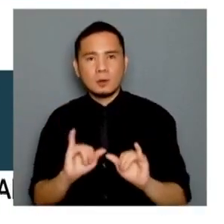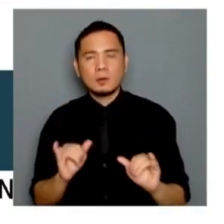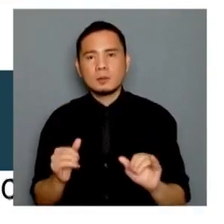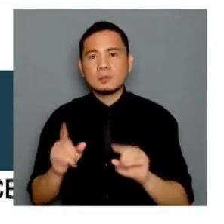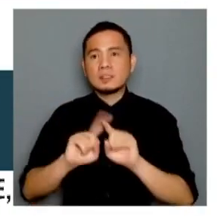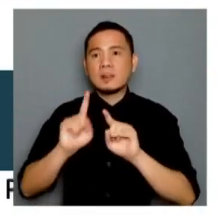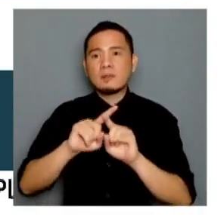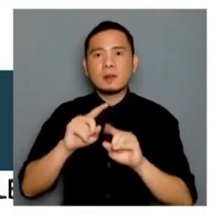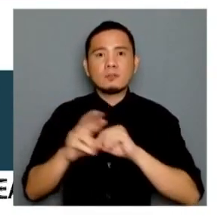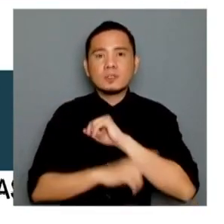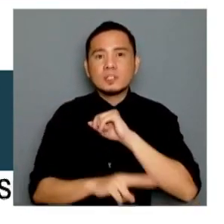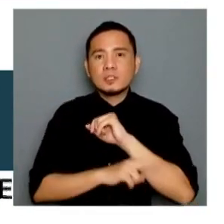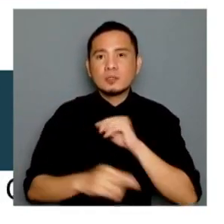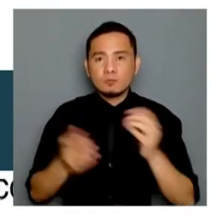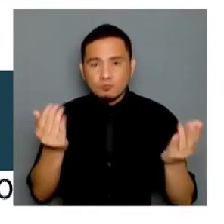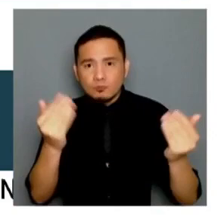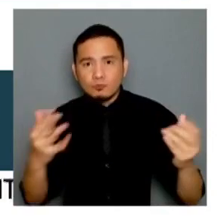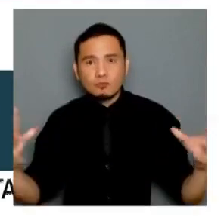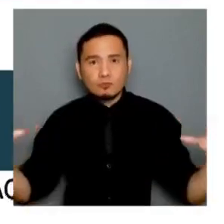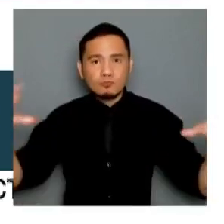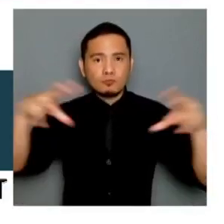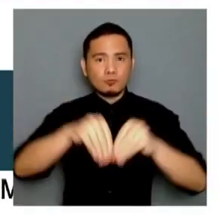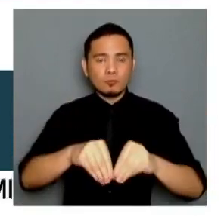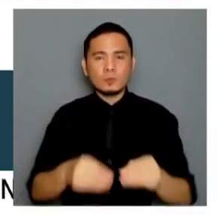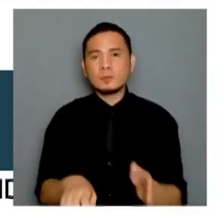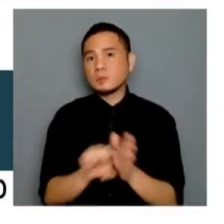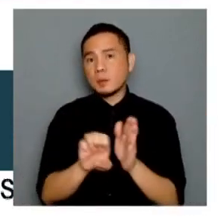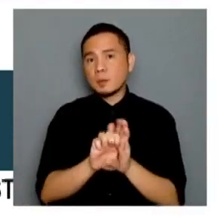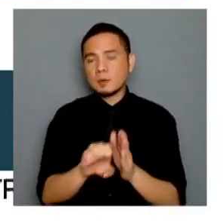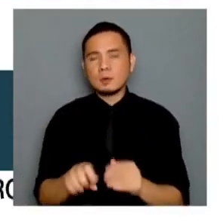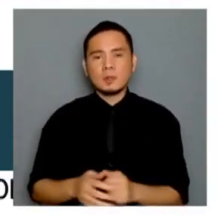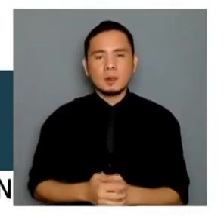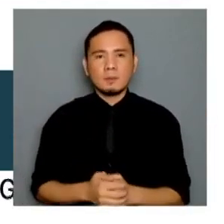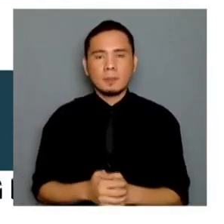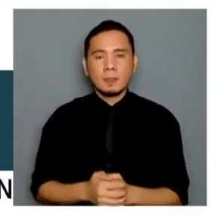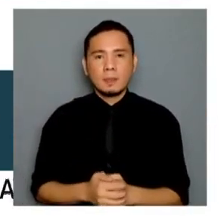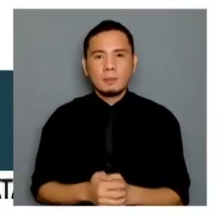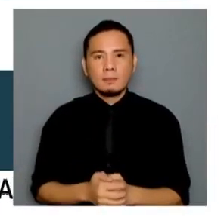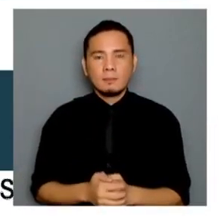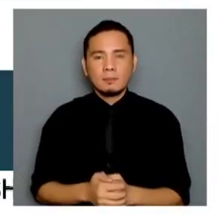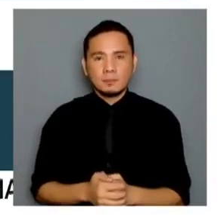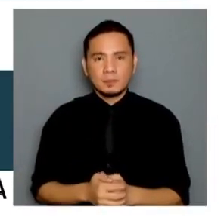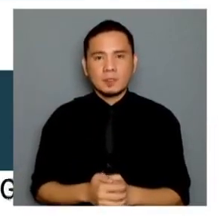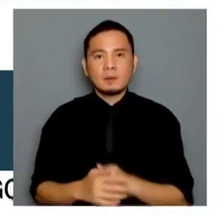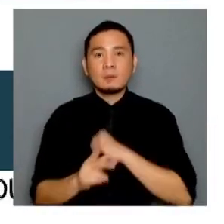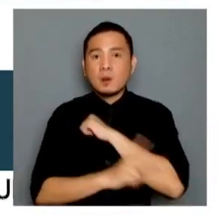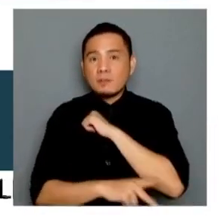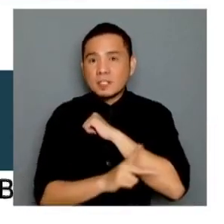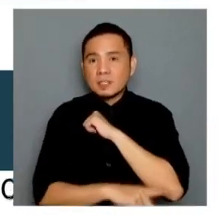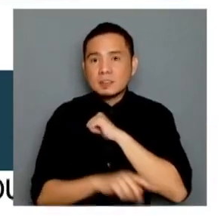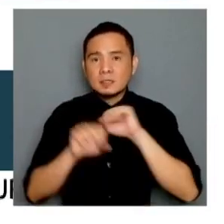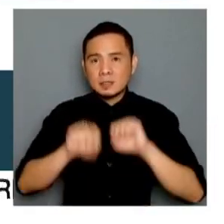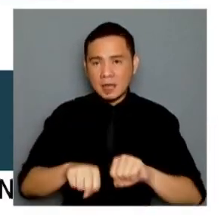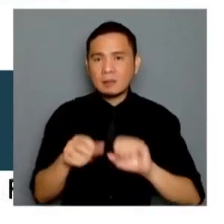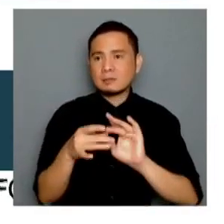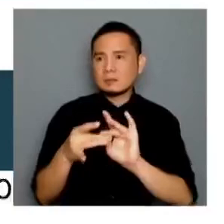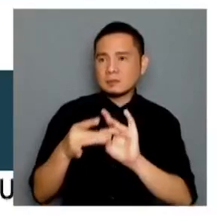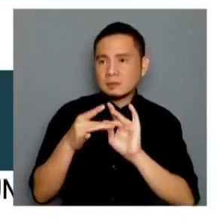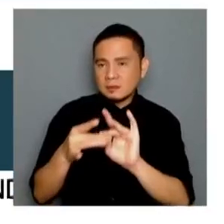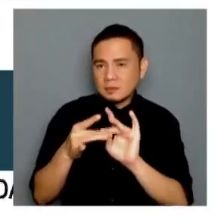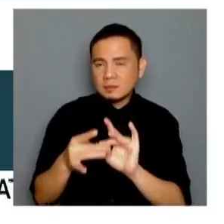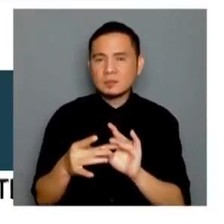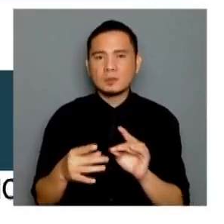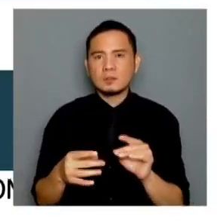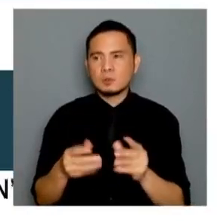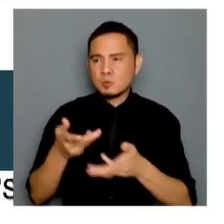other regions. What do I mean? We can also be in coordination with the provinces. For instance, the ease of doing